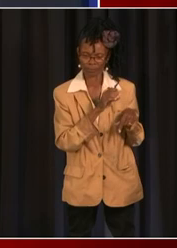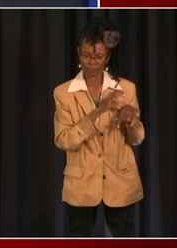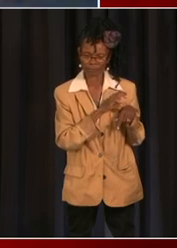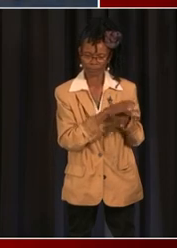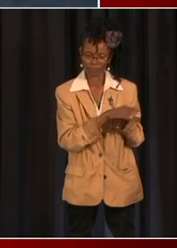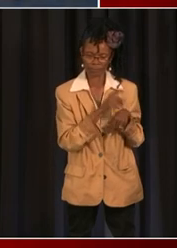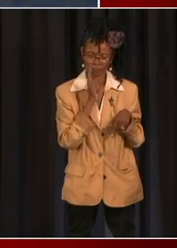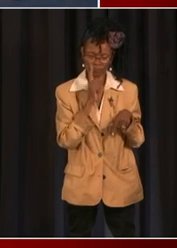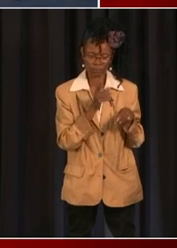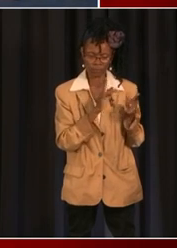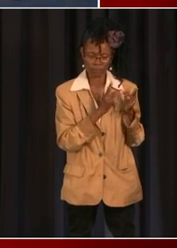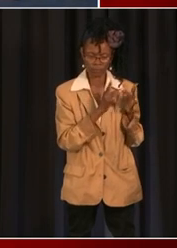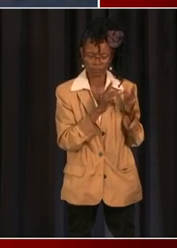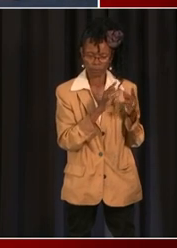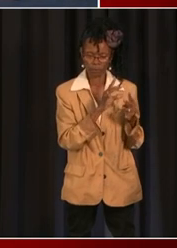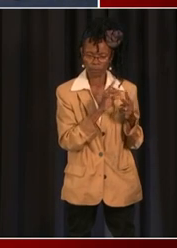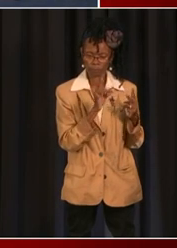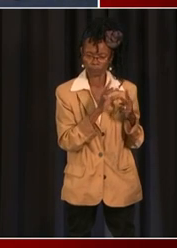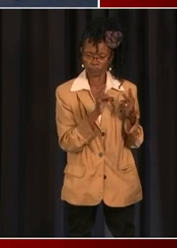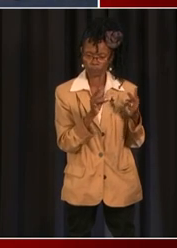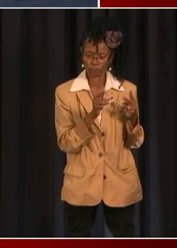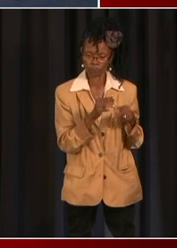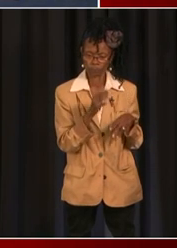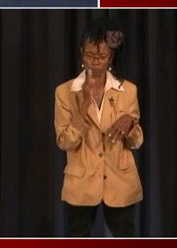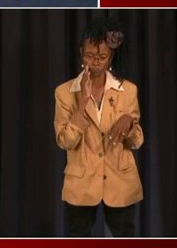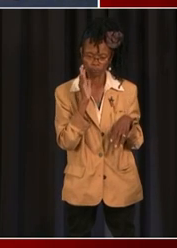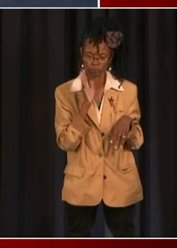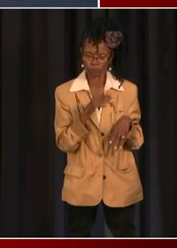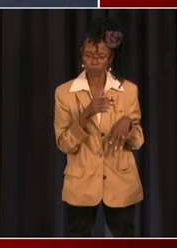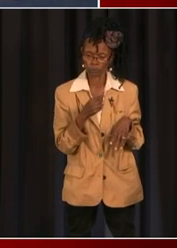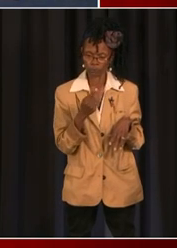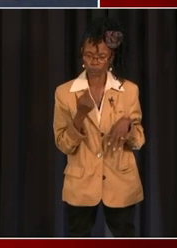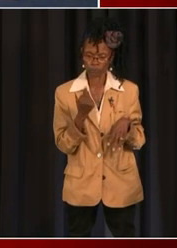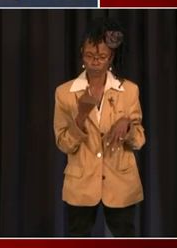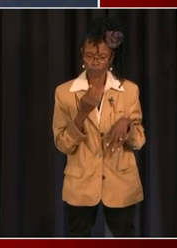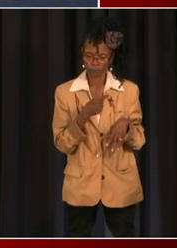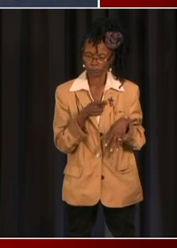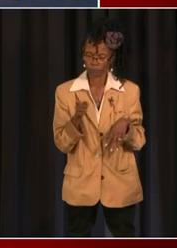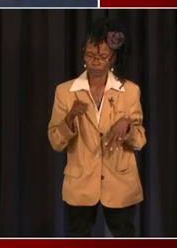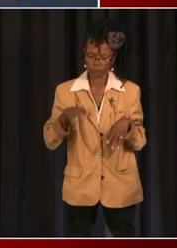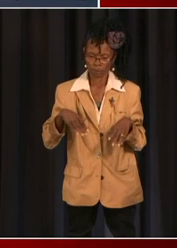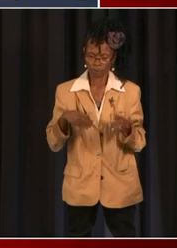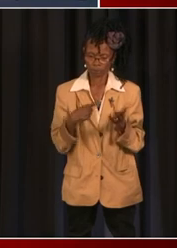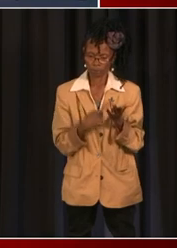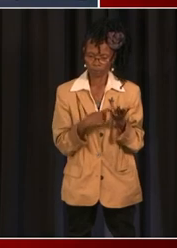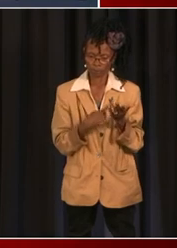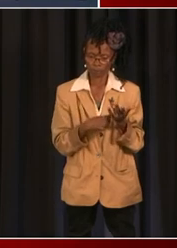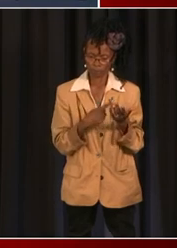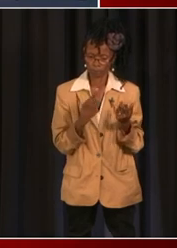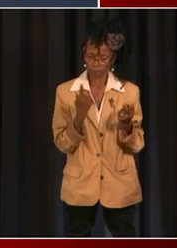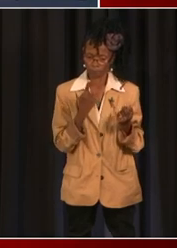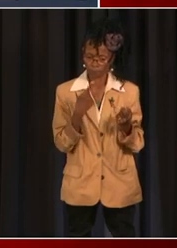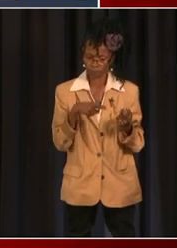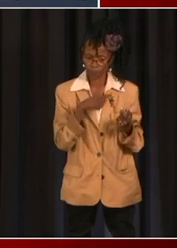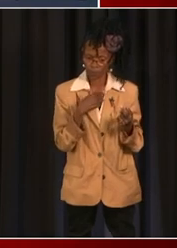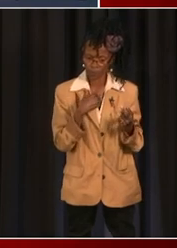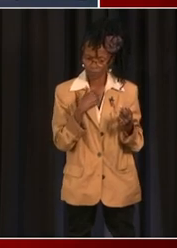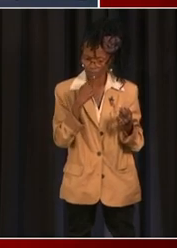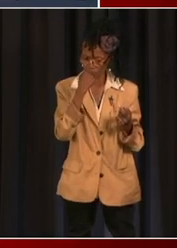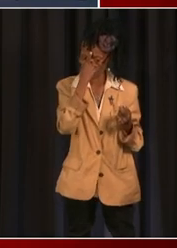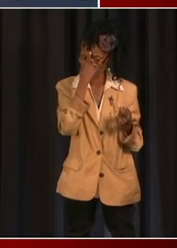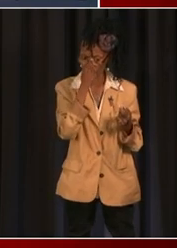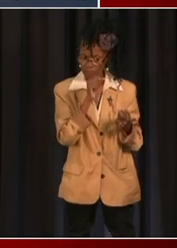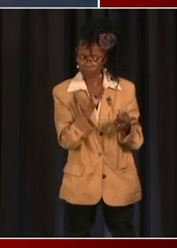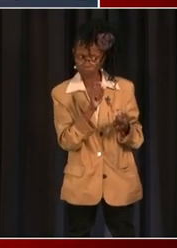virtual option. That's obviously something that you guys haven't touched on, but is that something that DCPS was considering, broadening